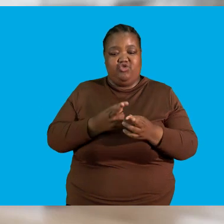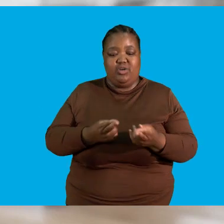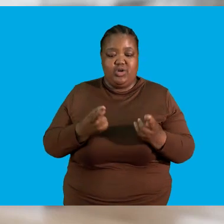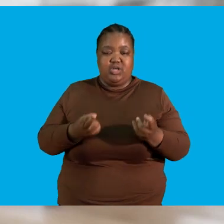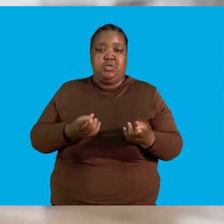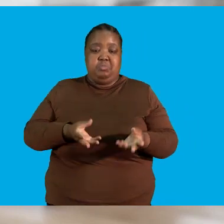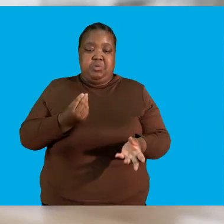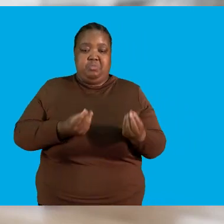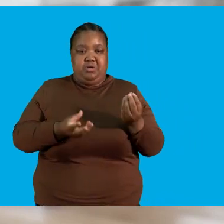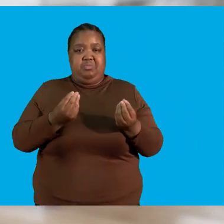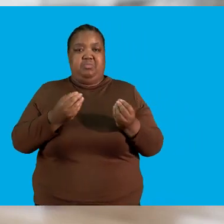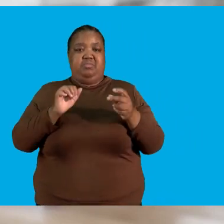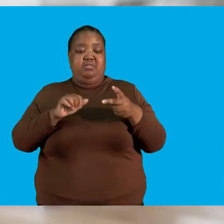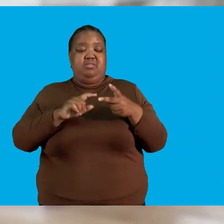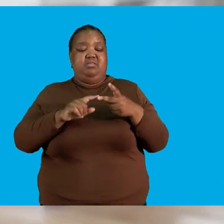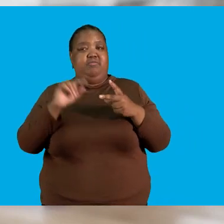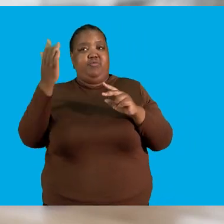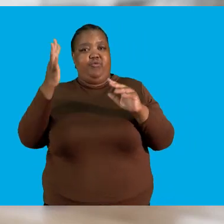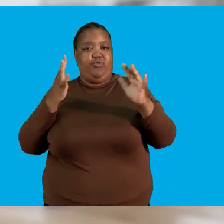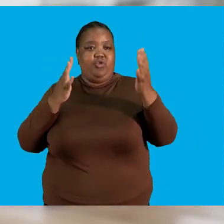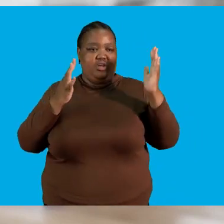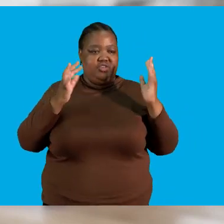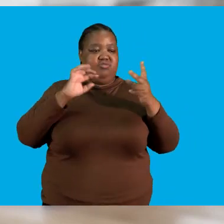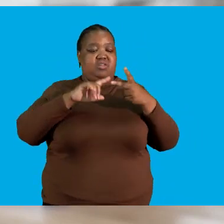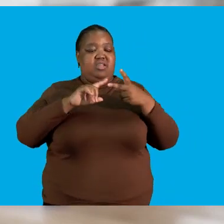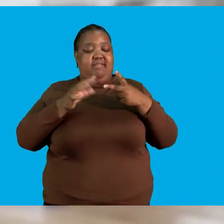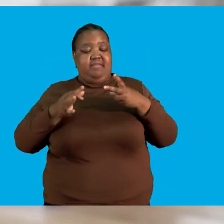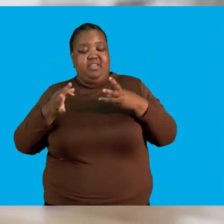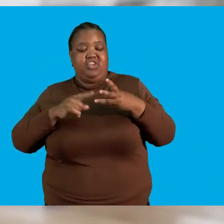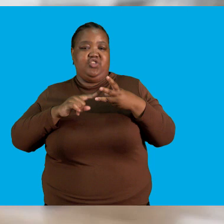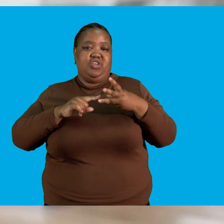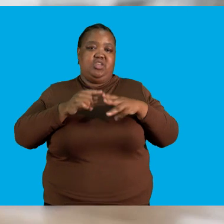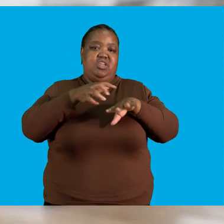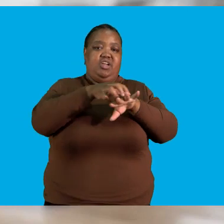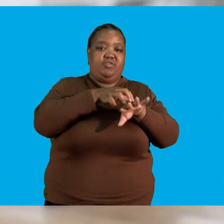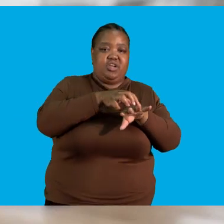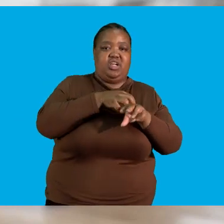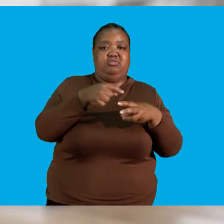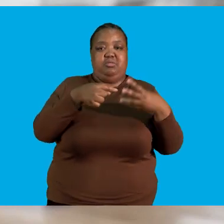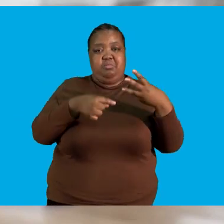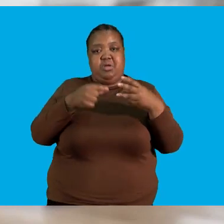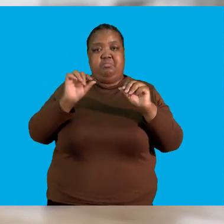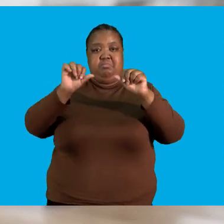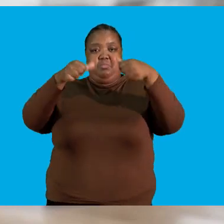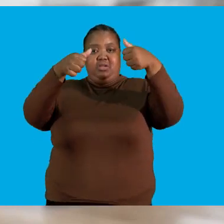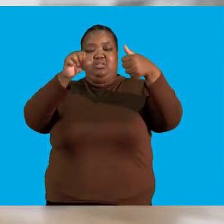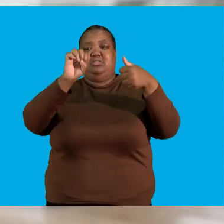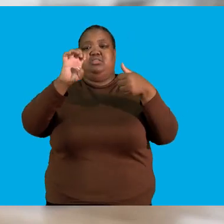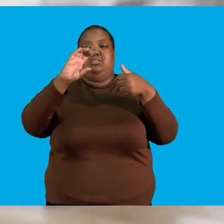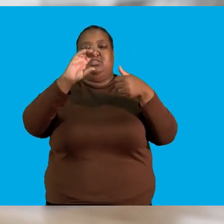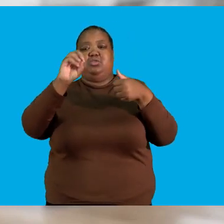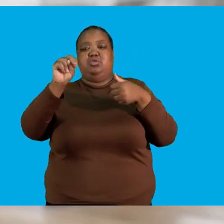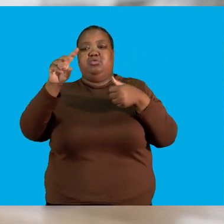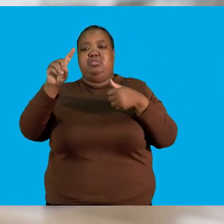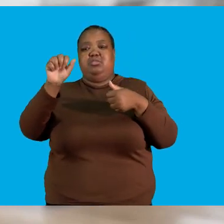natural resources. That's where you find your forestry, your fishing, and agriculture. Then when you look at the secondary